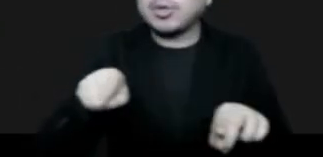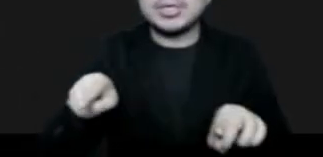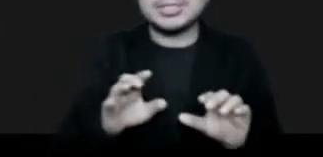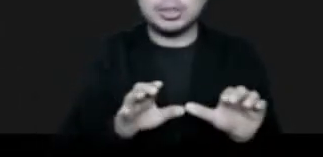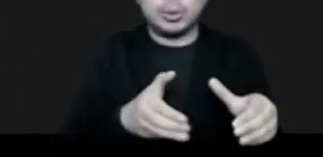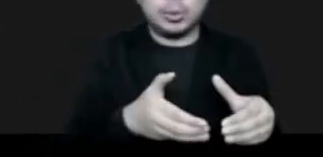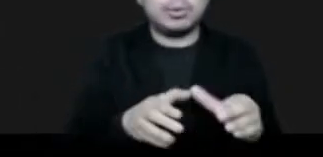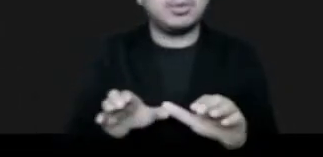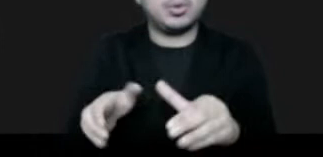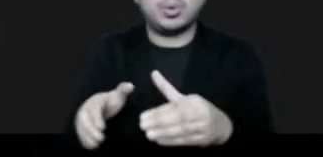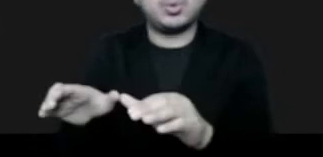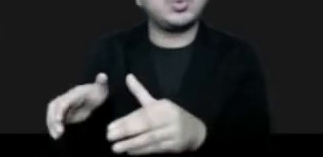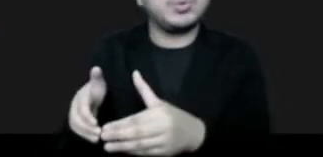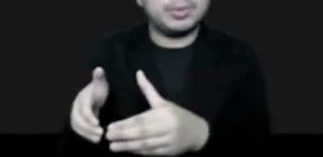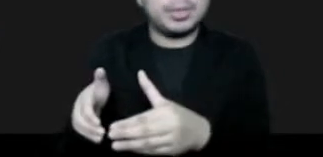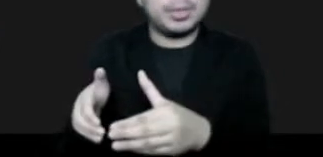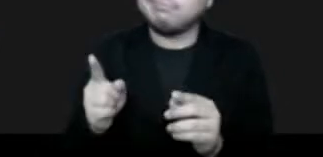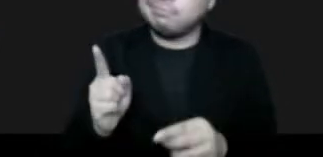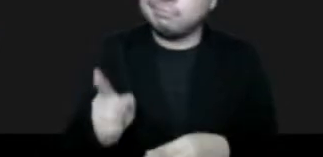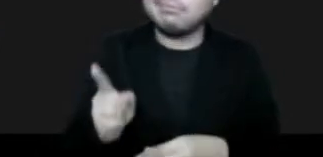part of the